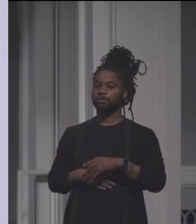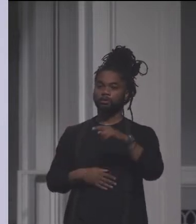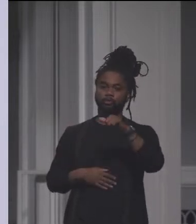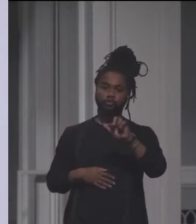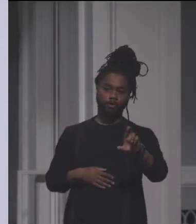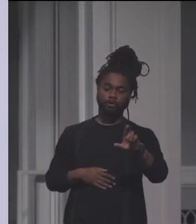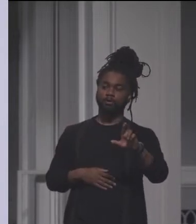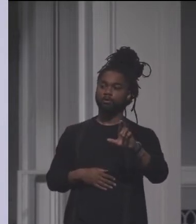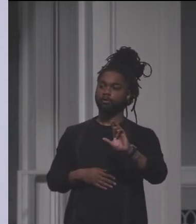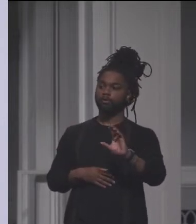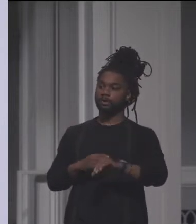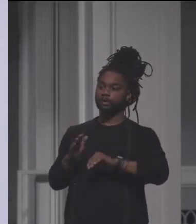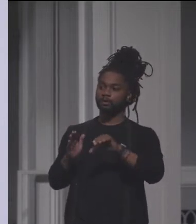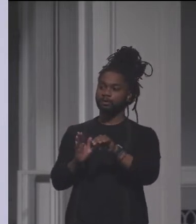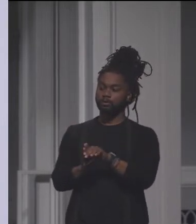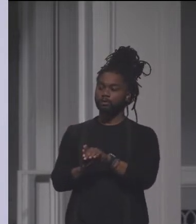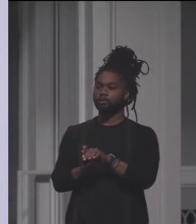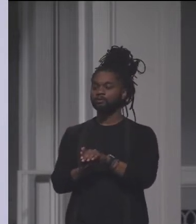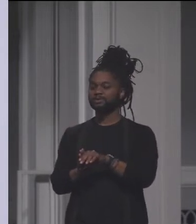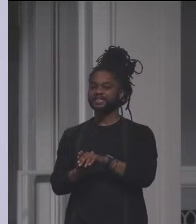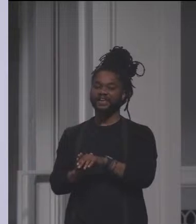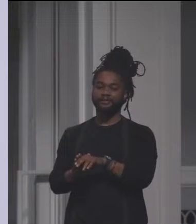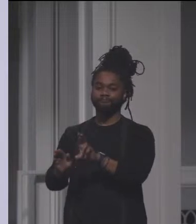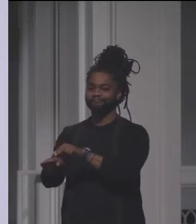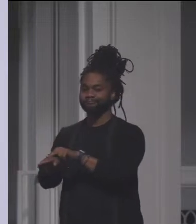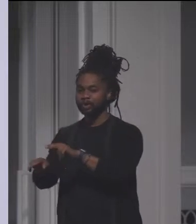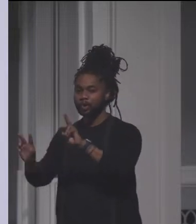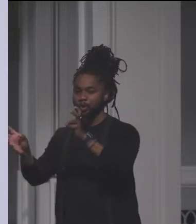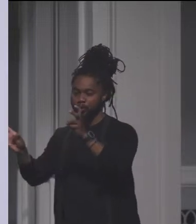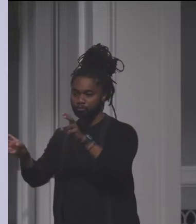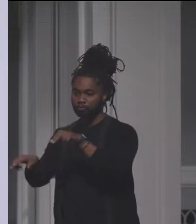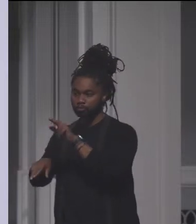act normal, so to speak, right?